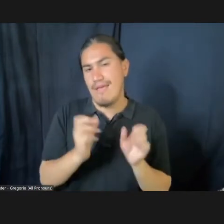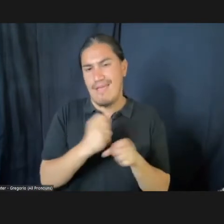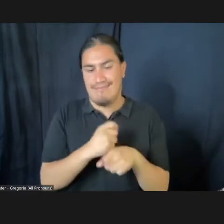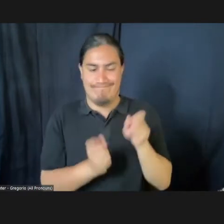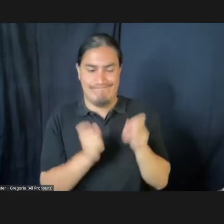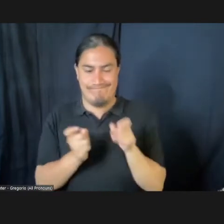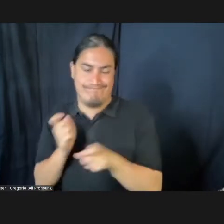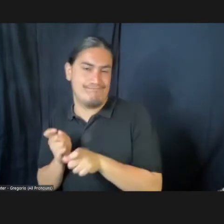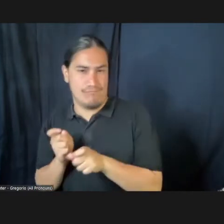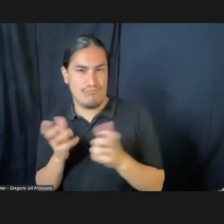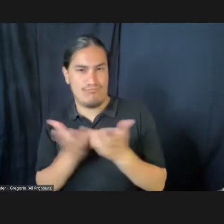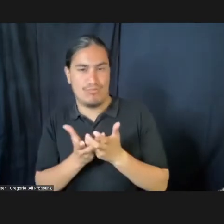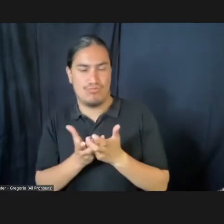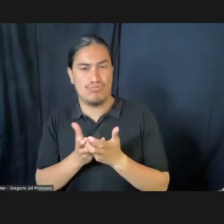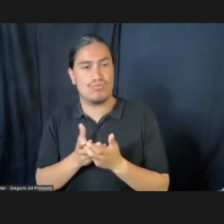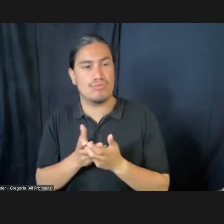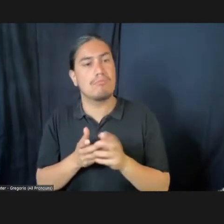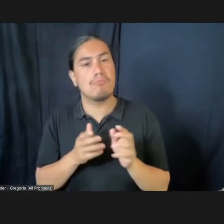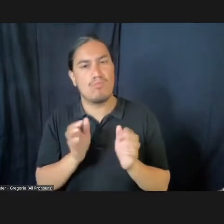adjustments in accordance with their wishes.